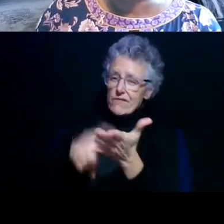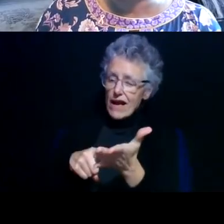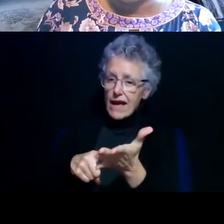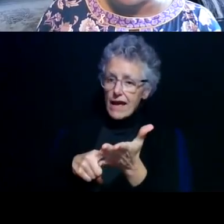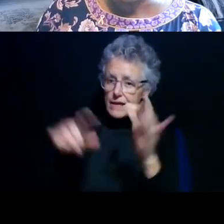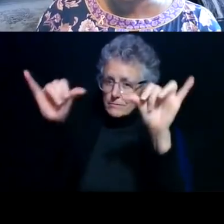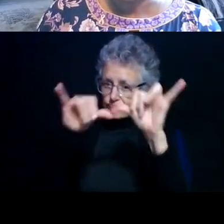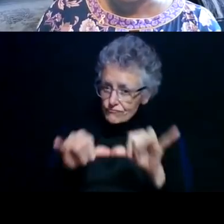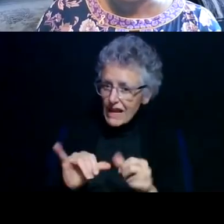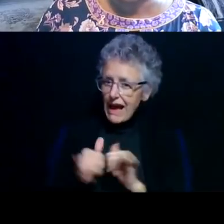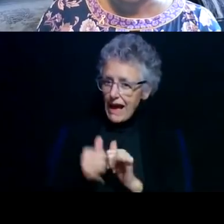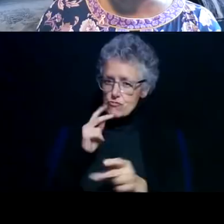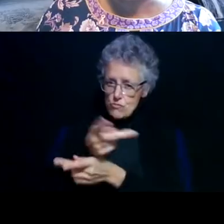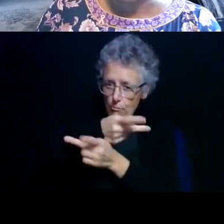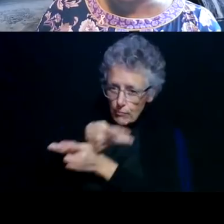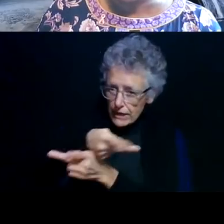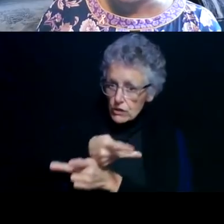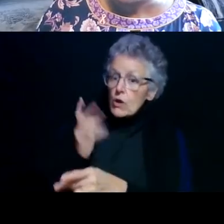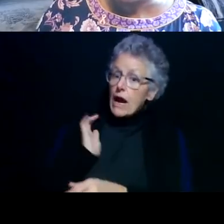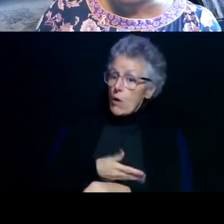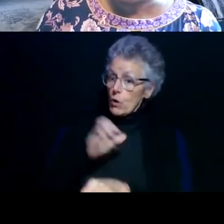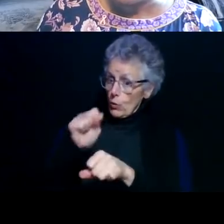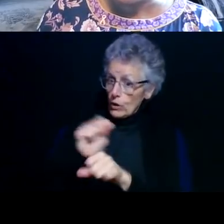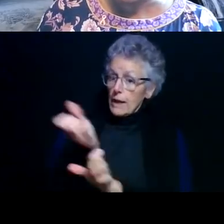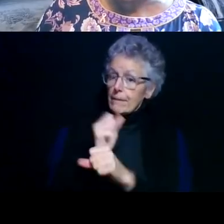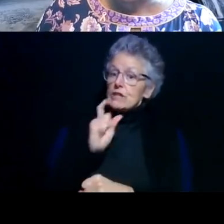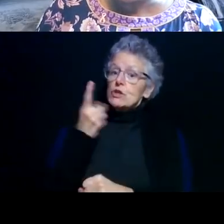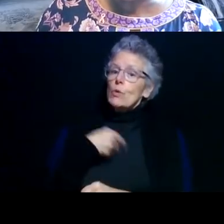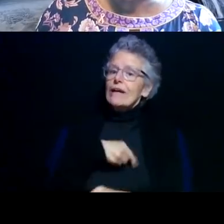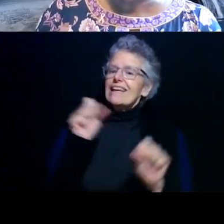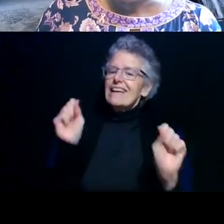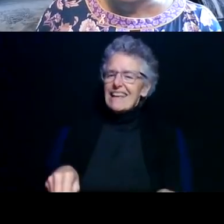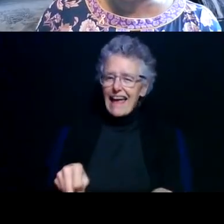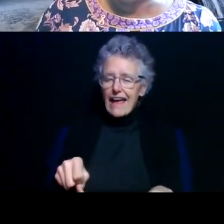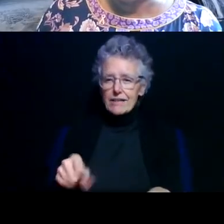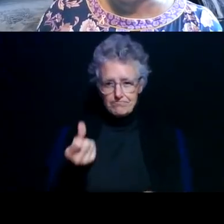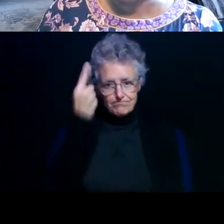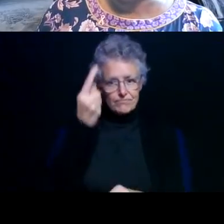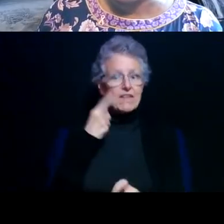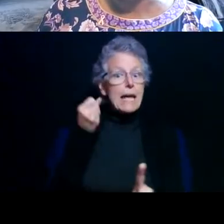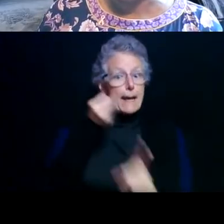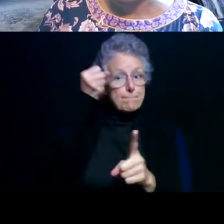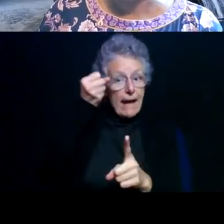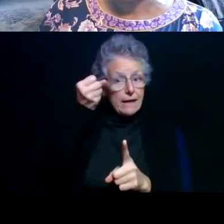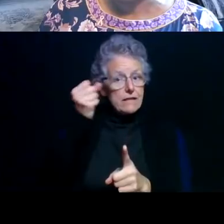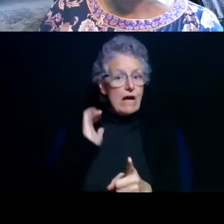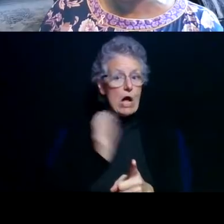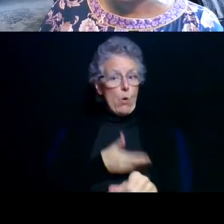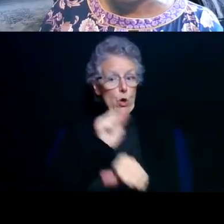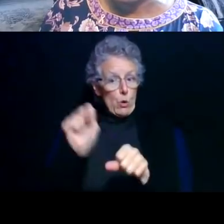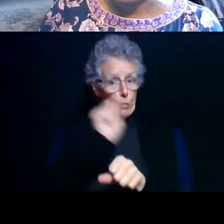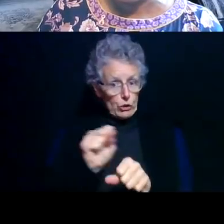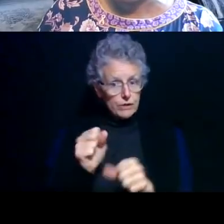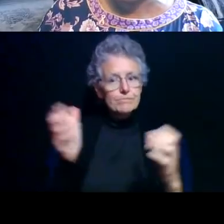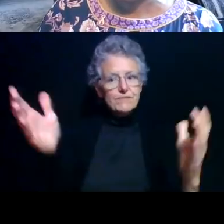metrics to monitor the work that we are doing and to make sure that we can see the impact of the work that we are doing. Next